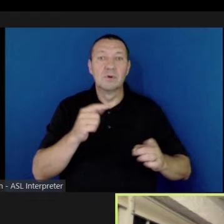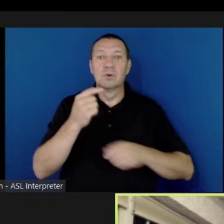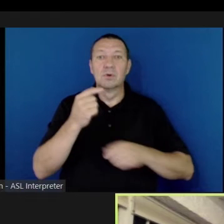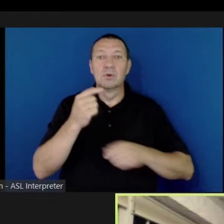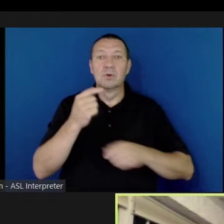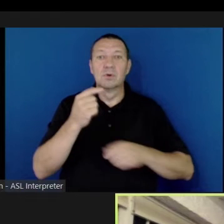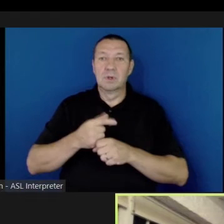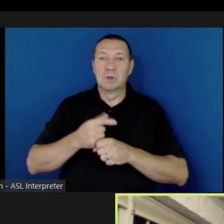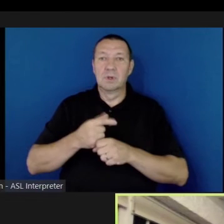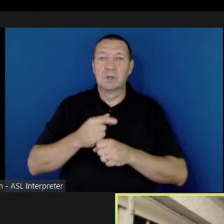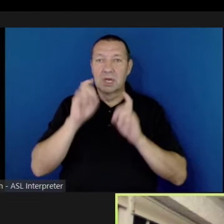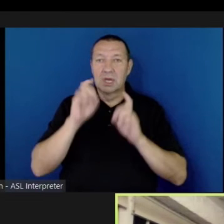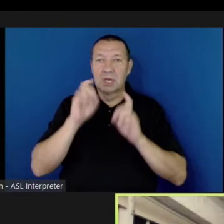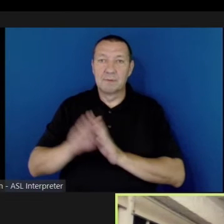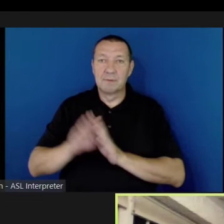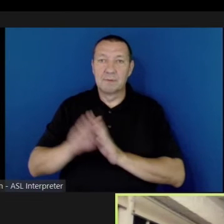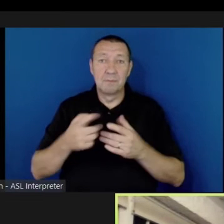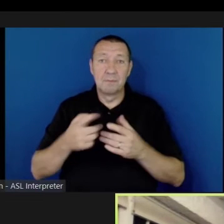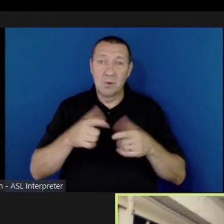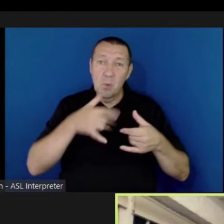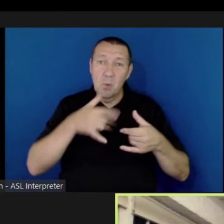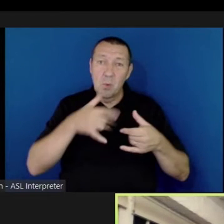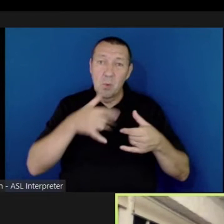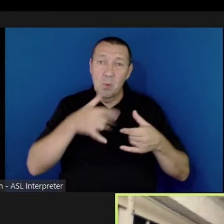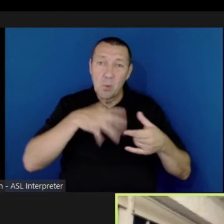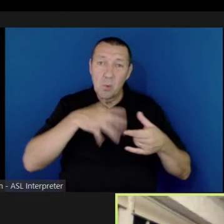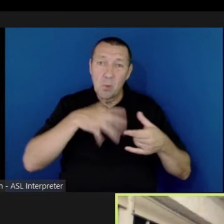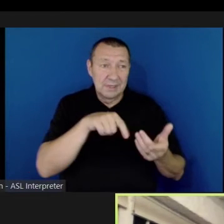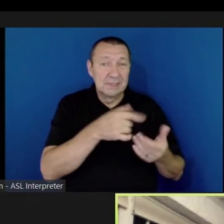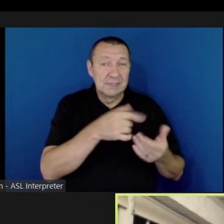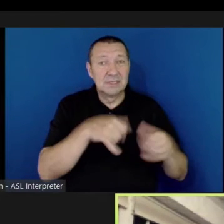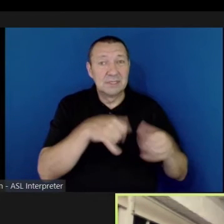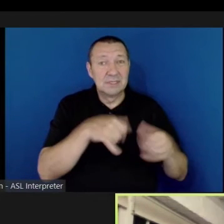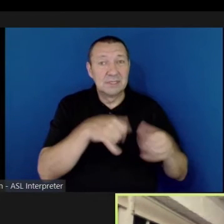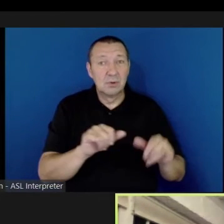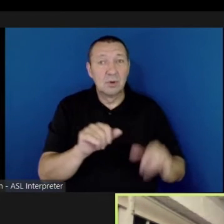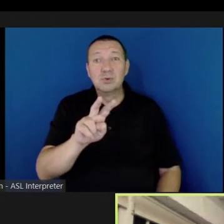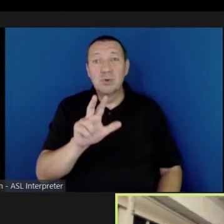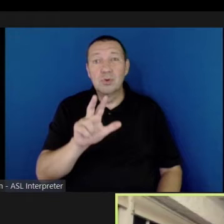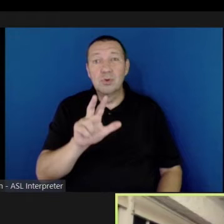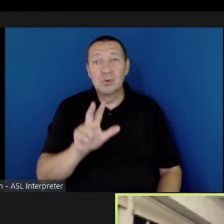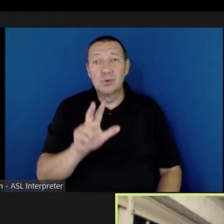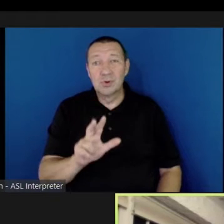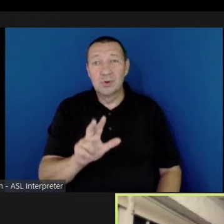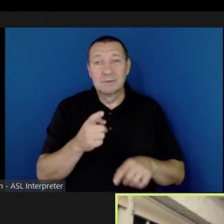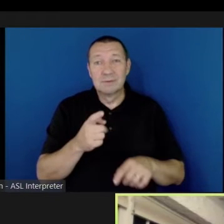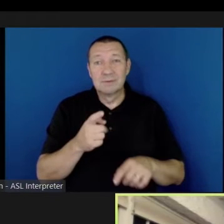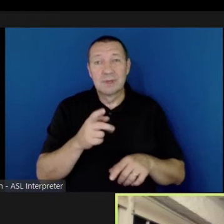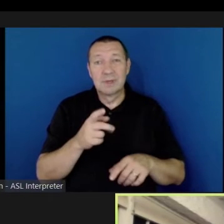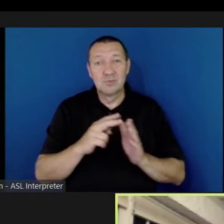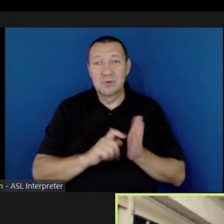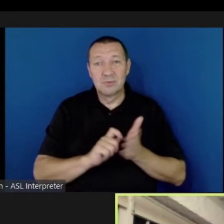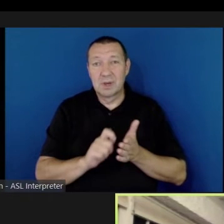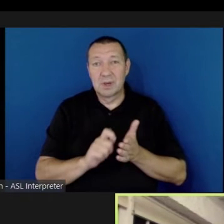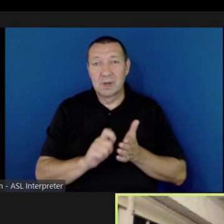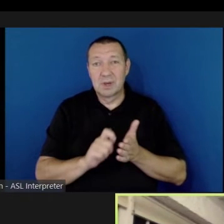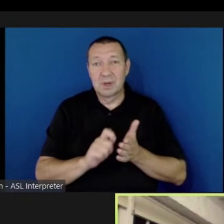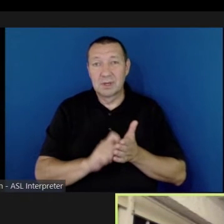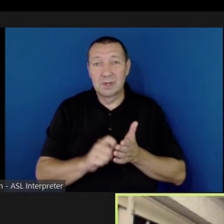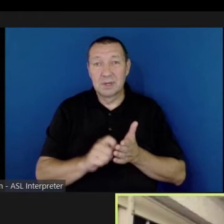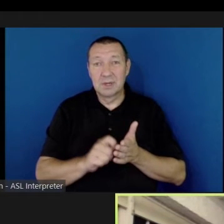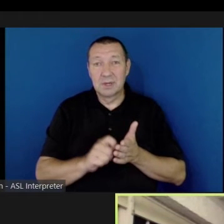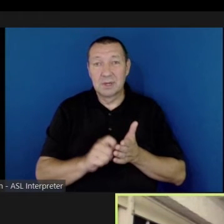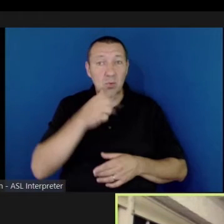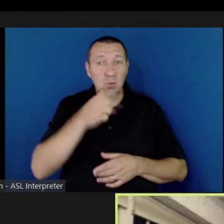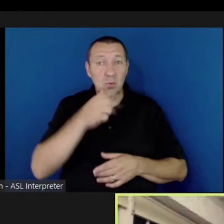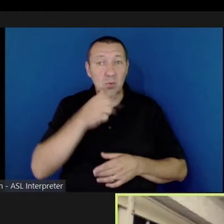community, women still make up 2/3 of the world's illiterate population, and girls are still less likely than boys to go to school. And the